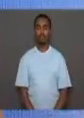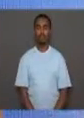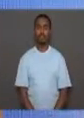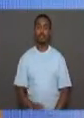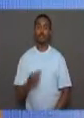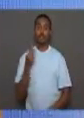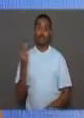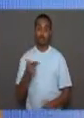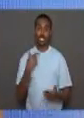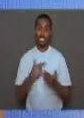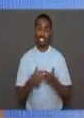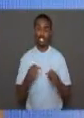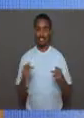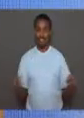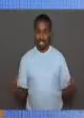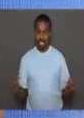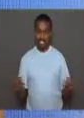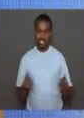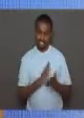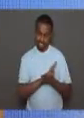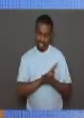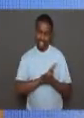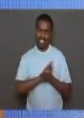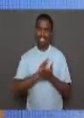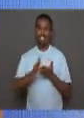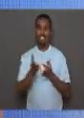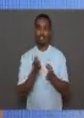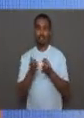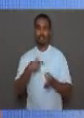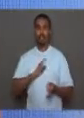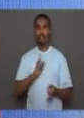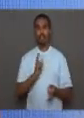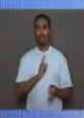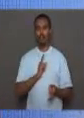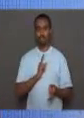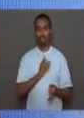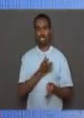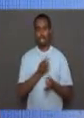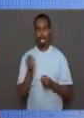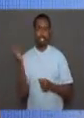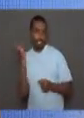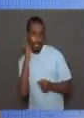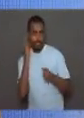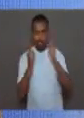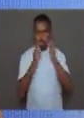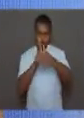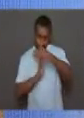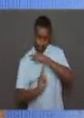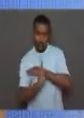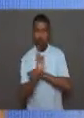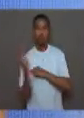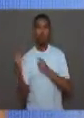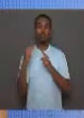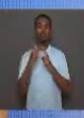We can use these phrases to clearly express ourselves and to listen respectfully to